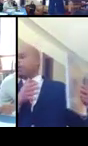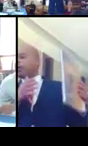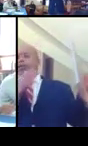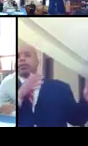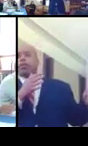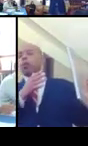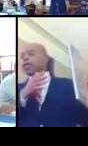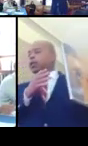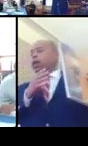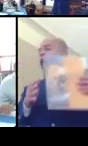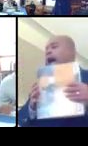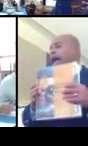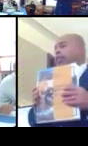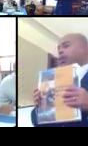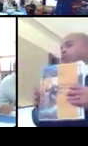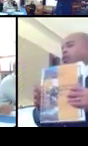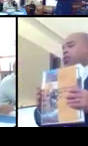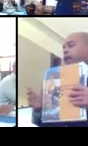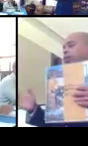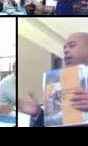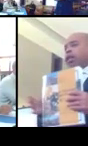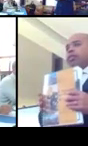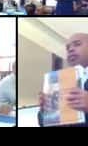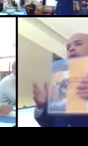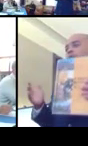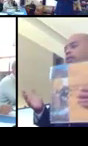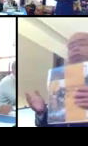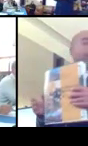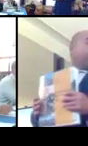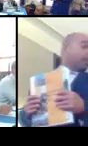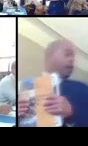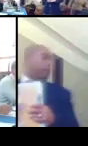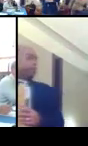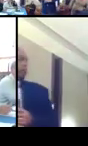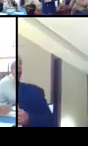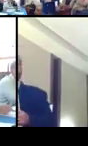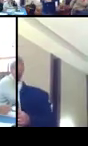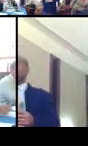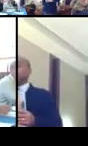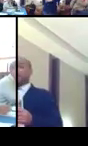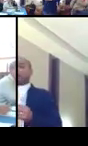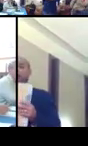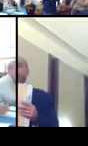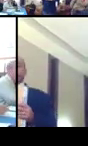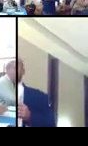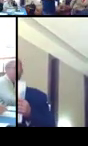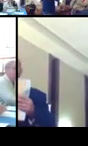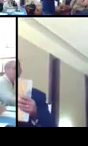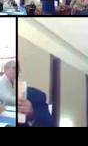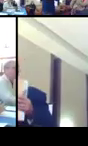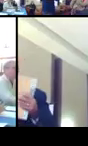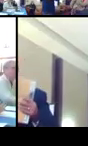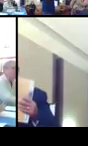Sweetie Pie hopefully to the west. And so this looked at creating this, enriching the boulevard to be very